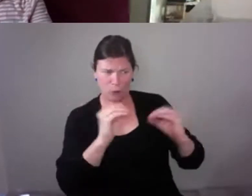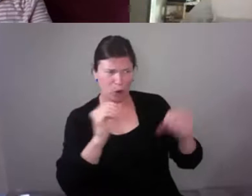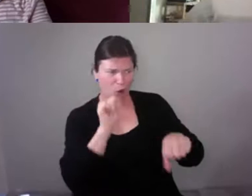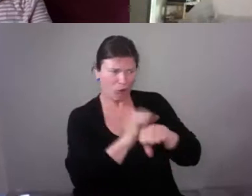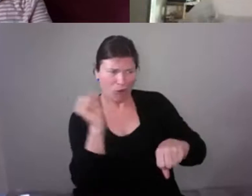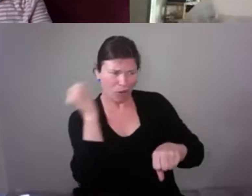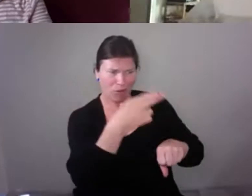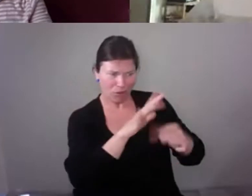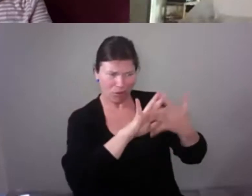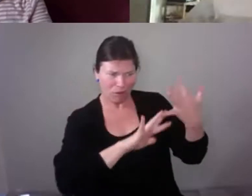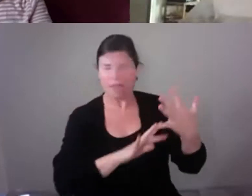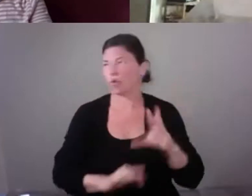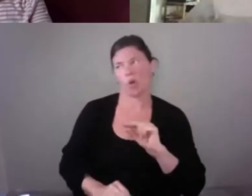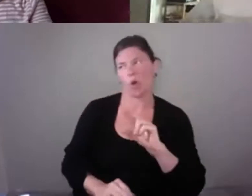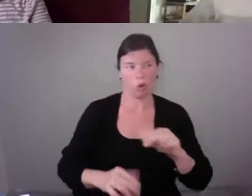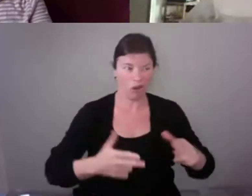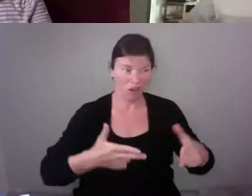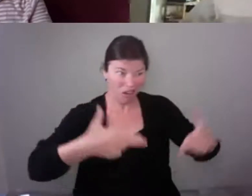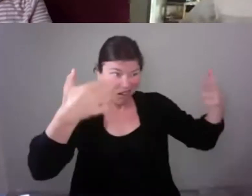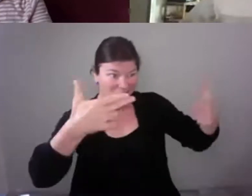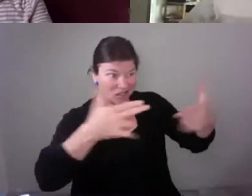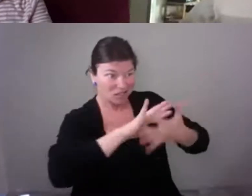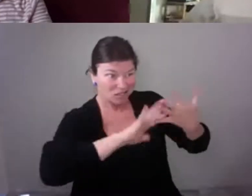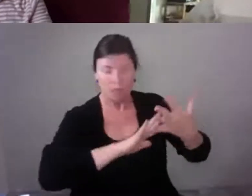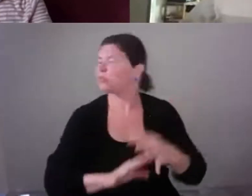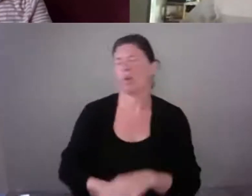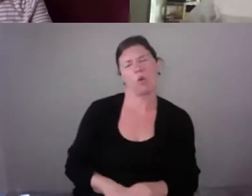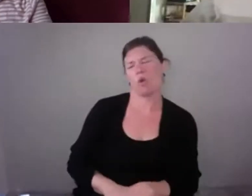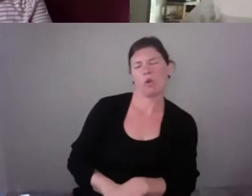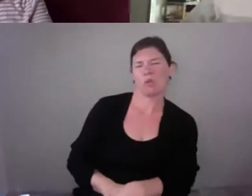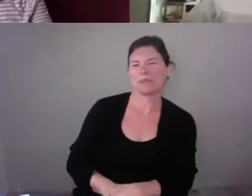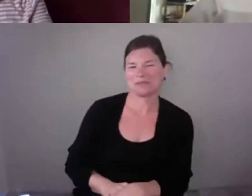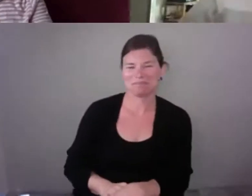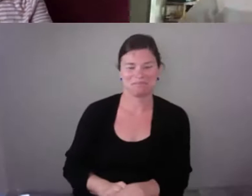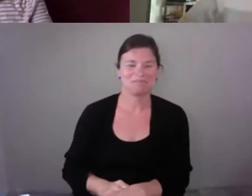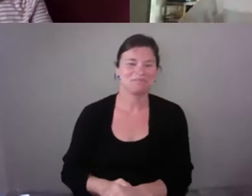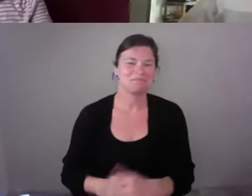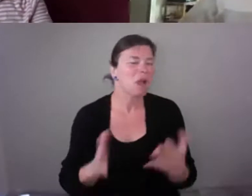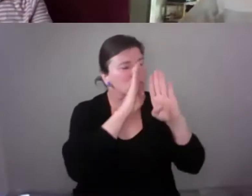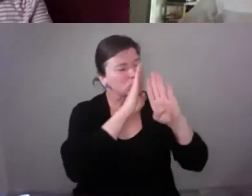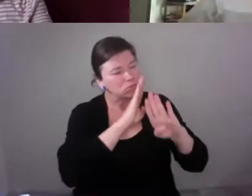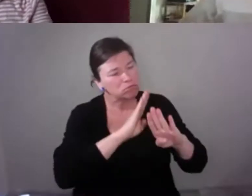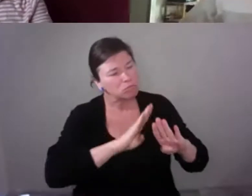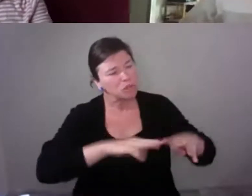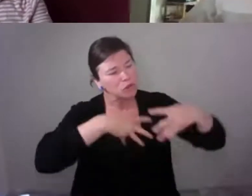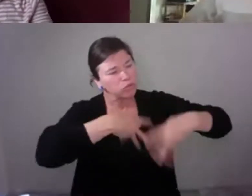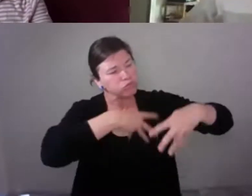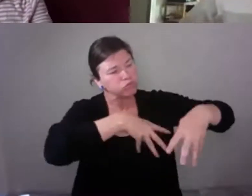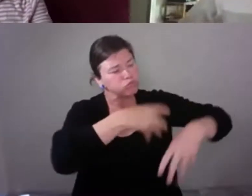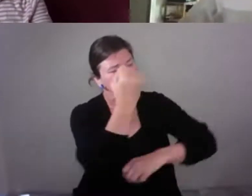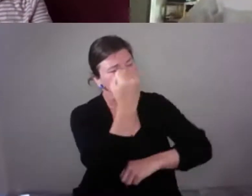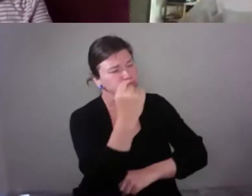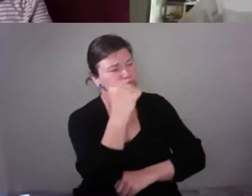Nobody had guns and no. bad. They just kept meeting with people and